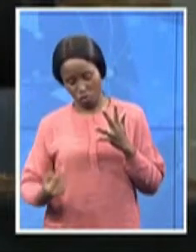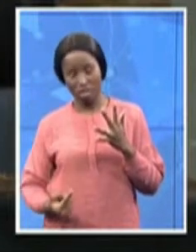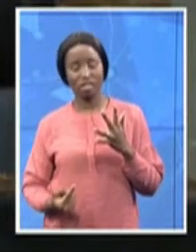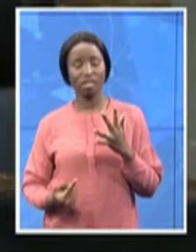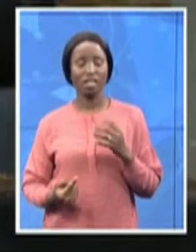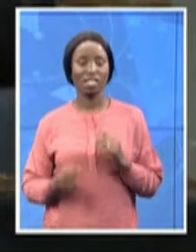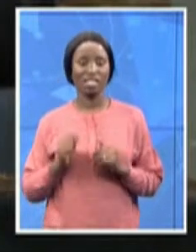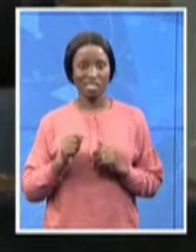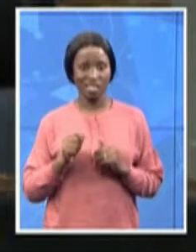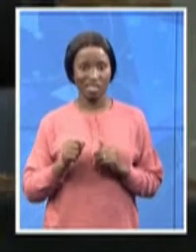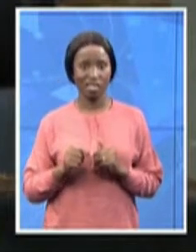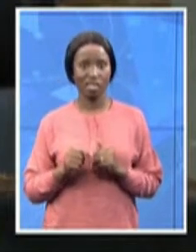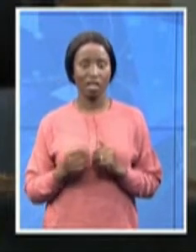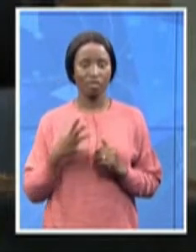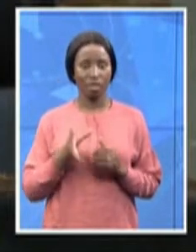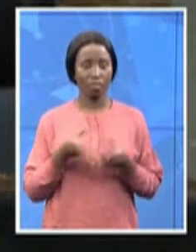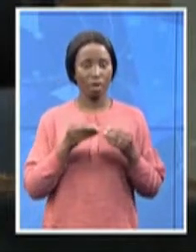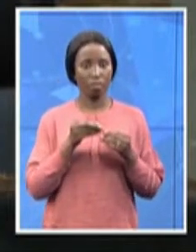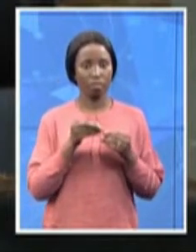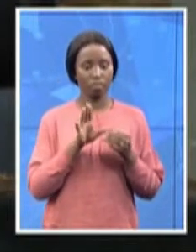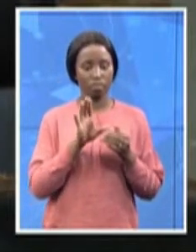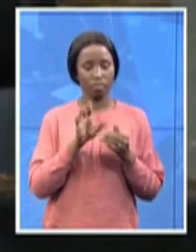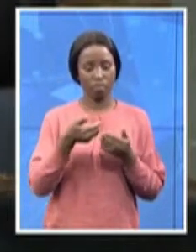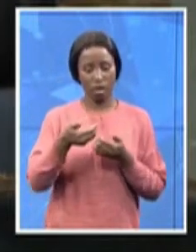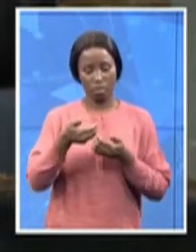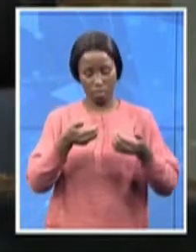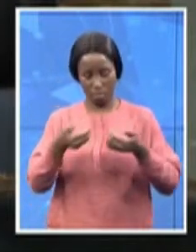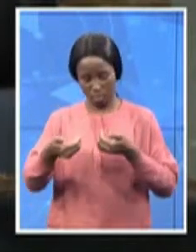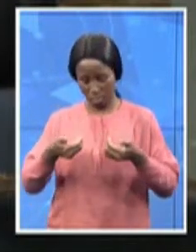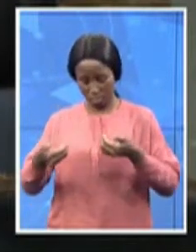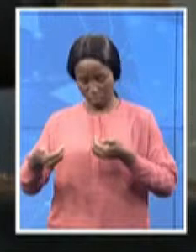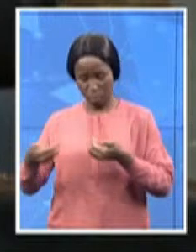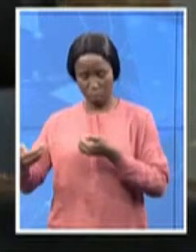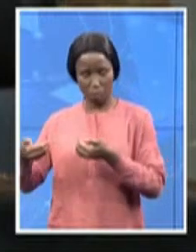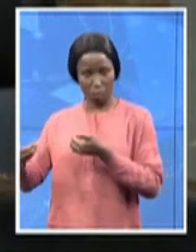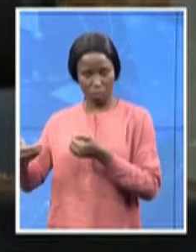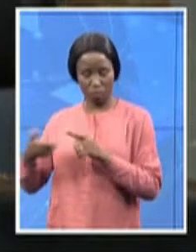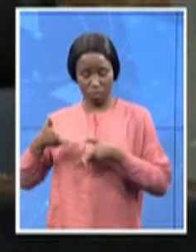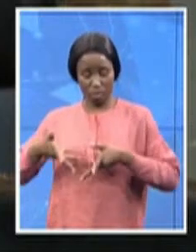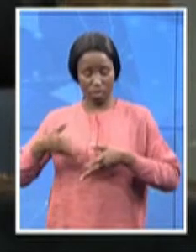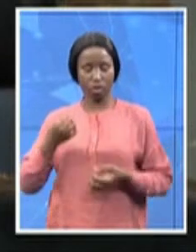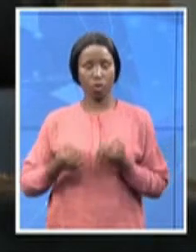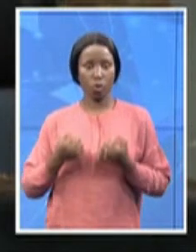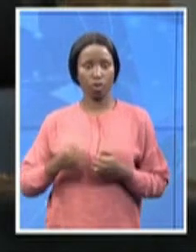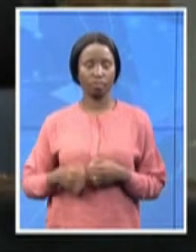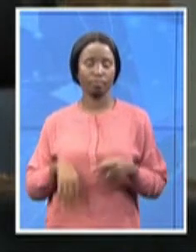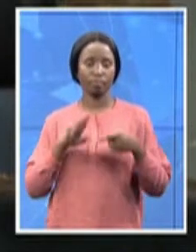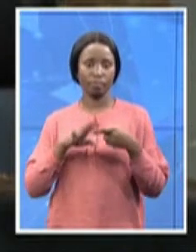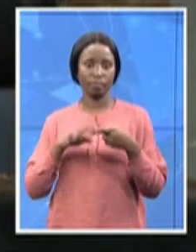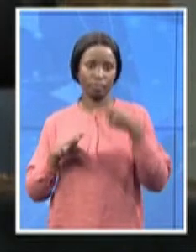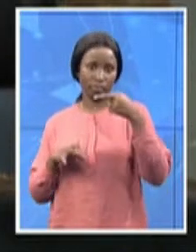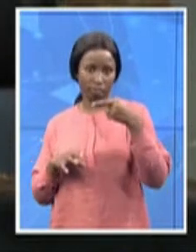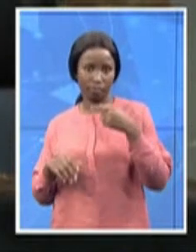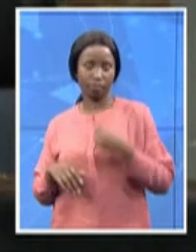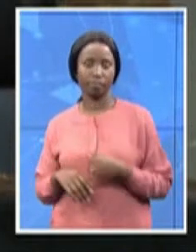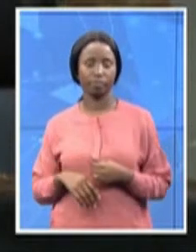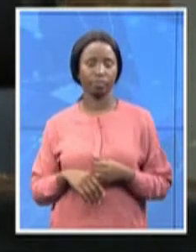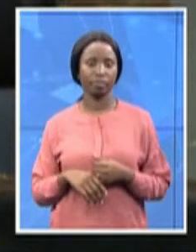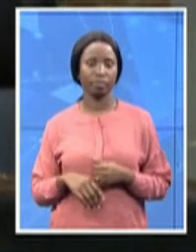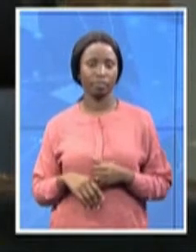considered separately by this court. The first issue considered was whether the President misled